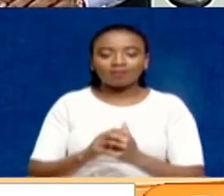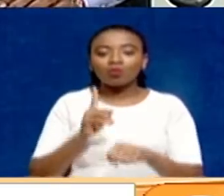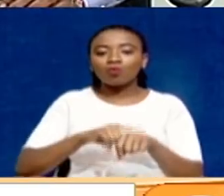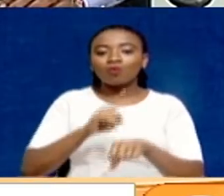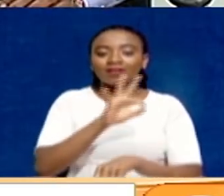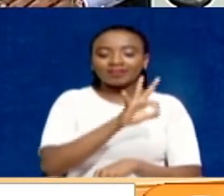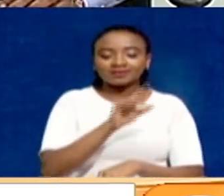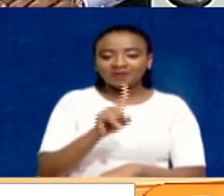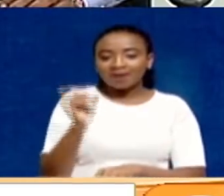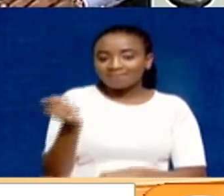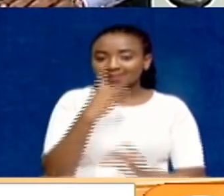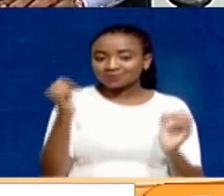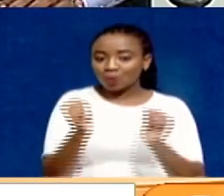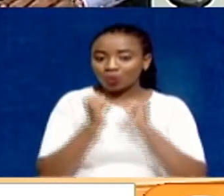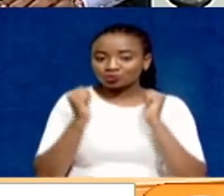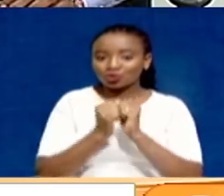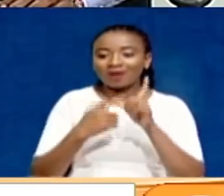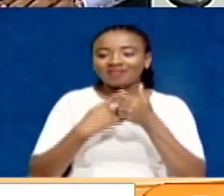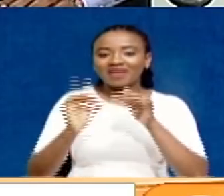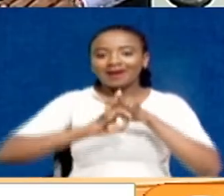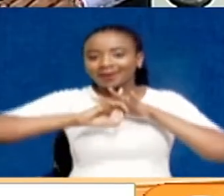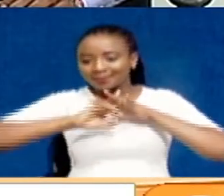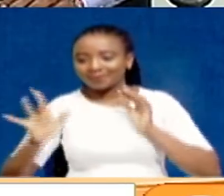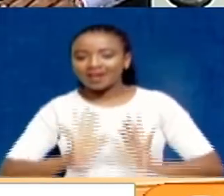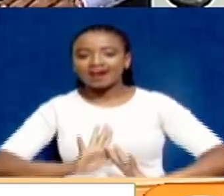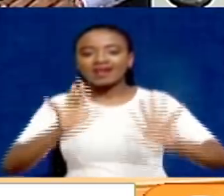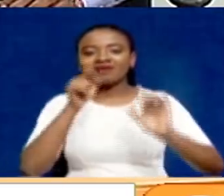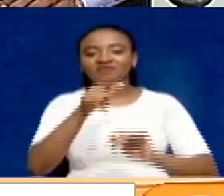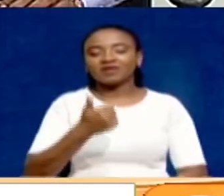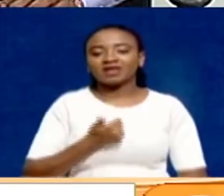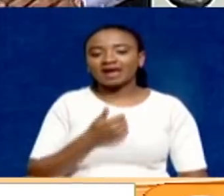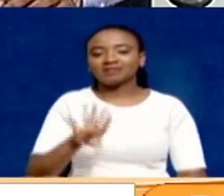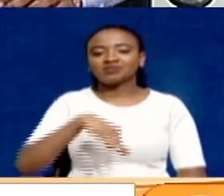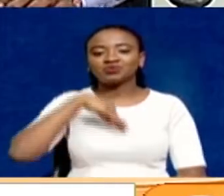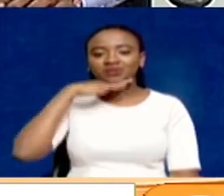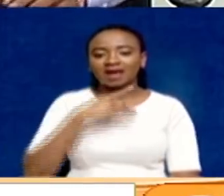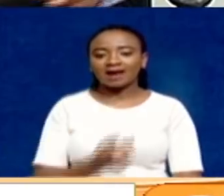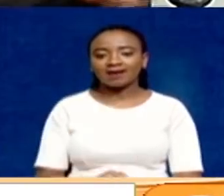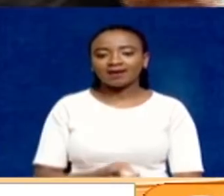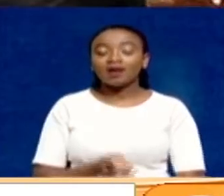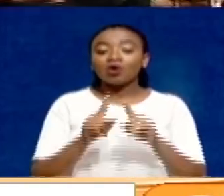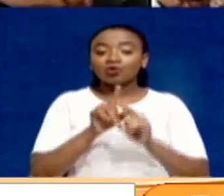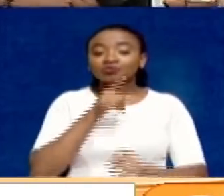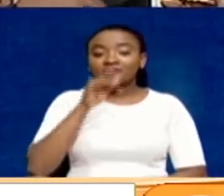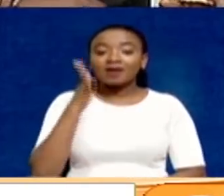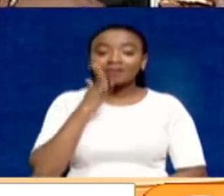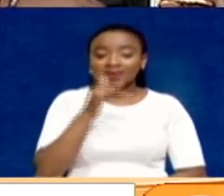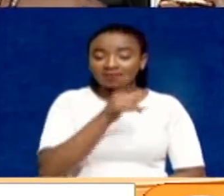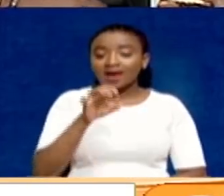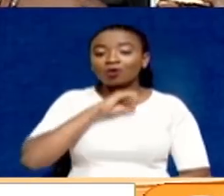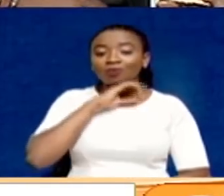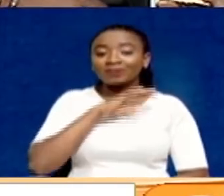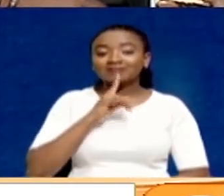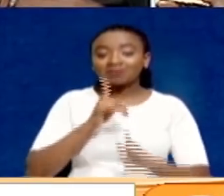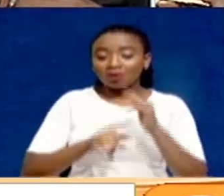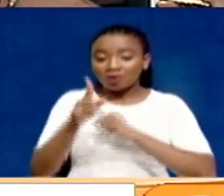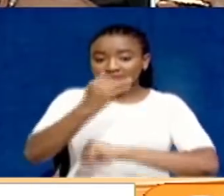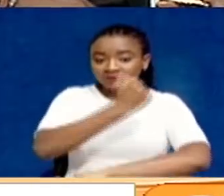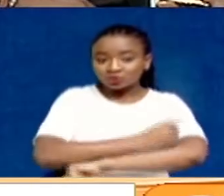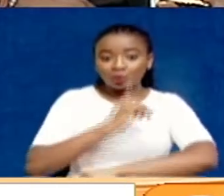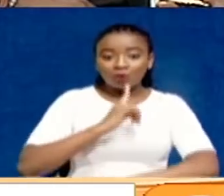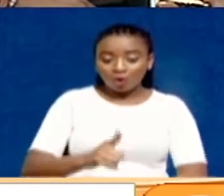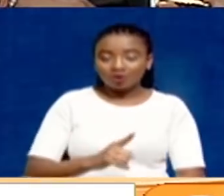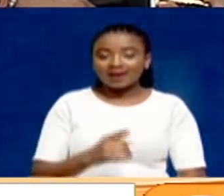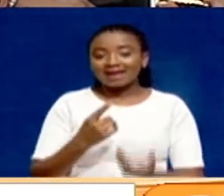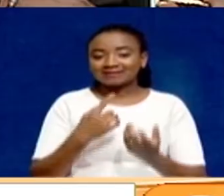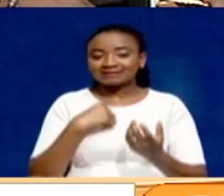October before running and leaving their colleagues for dead. This comes even as parents at the school complain over a directive issued